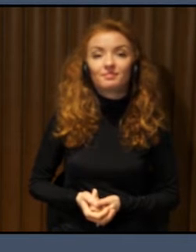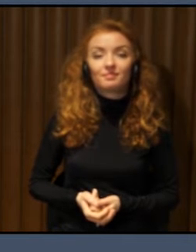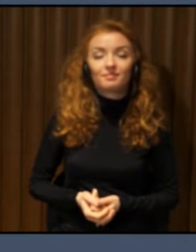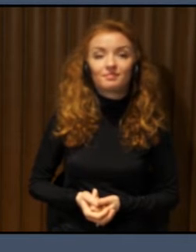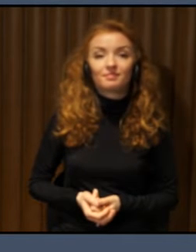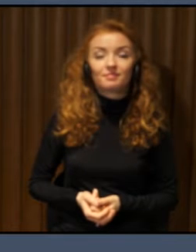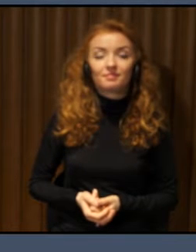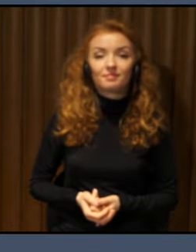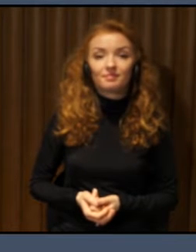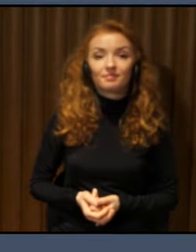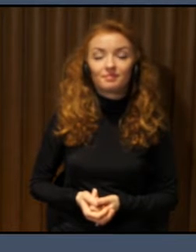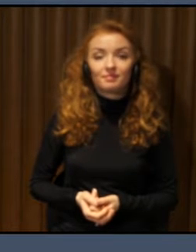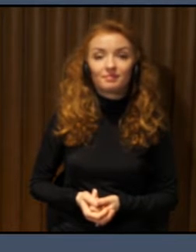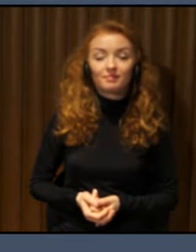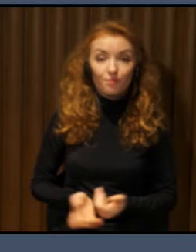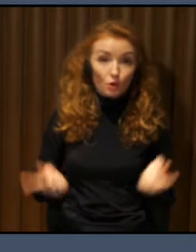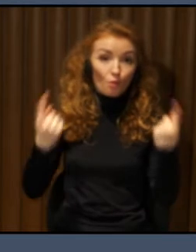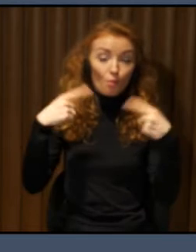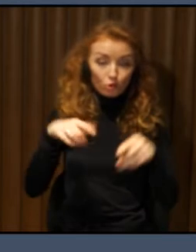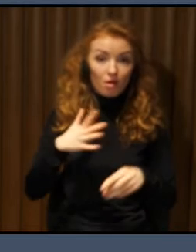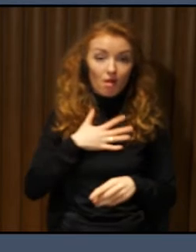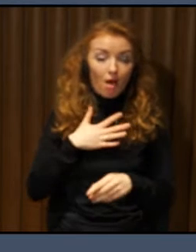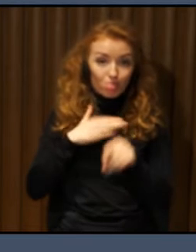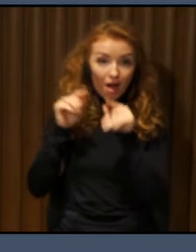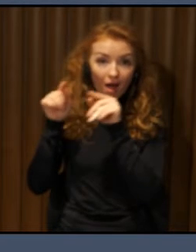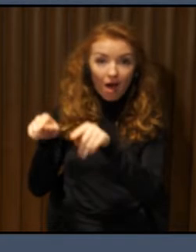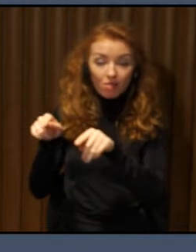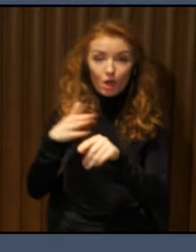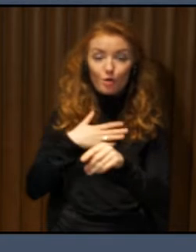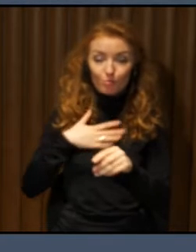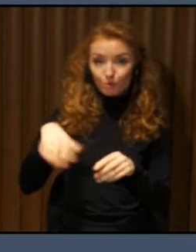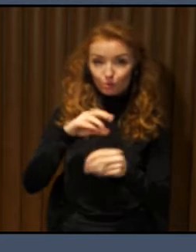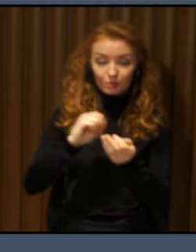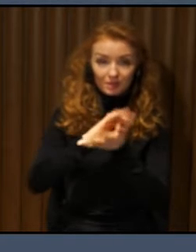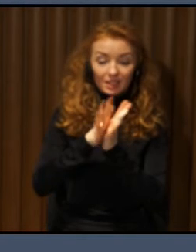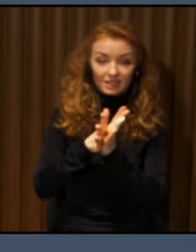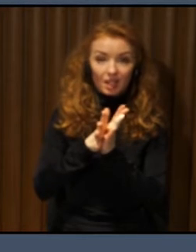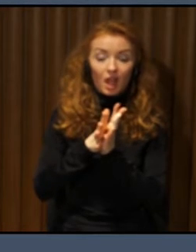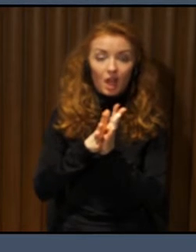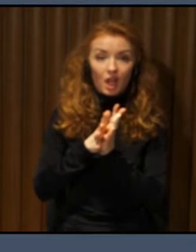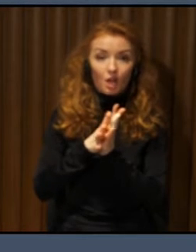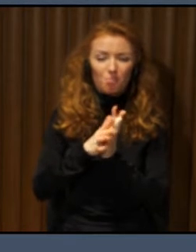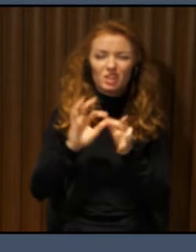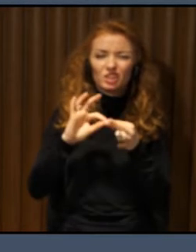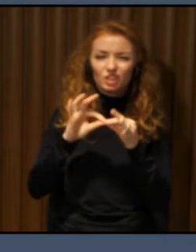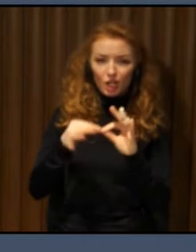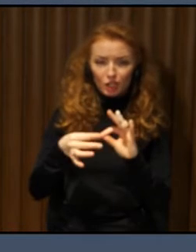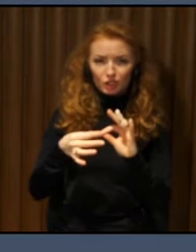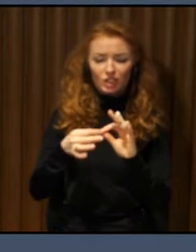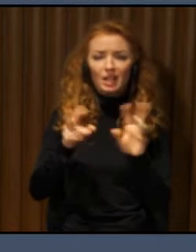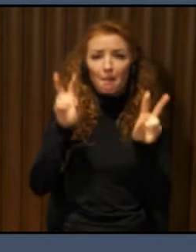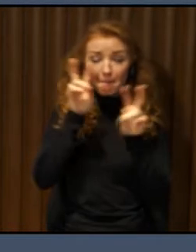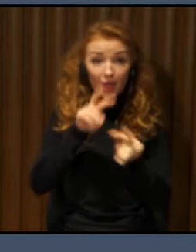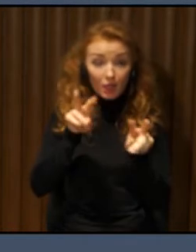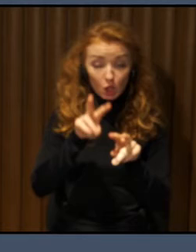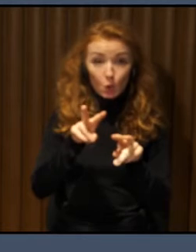So right now, at least in Canada, our system is very fragmented. Research shows, I believe it's, if I